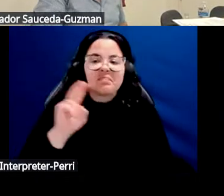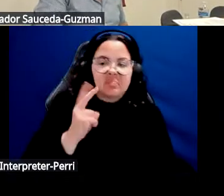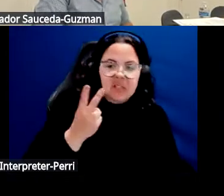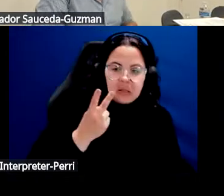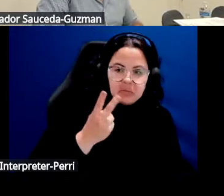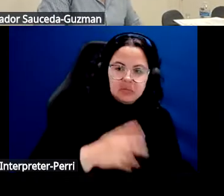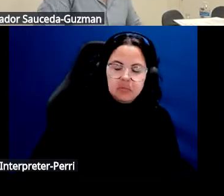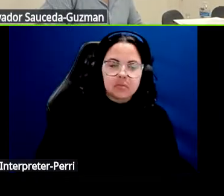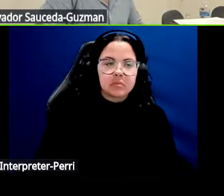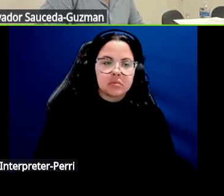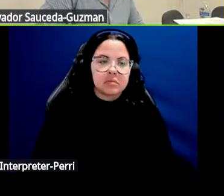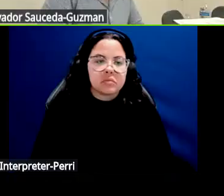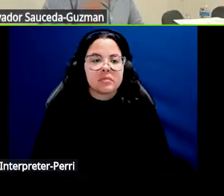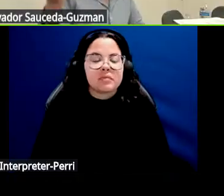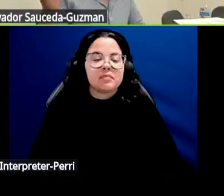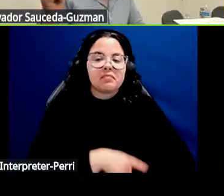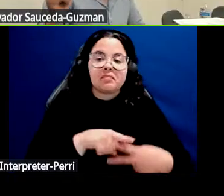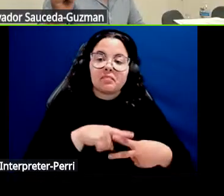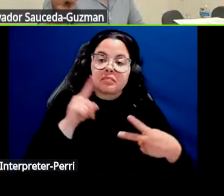Second.